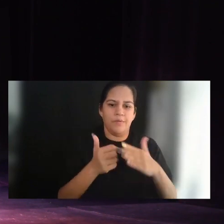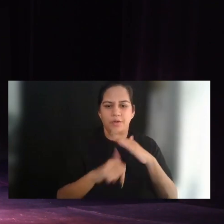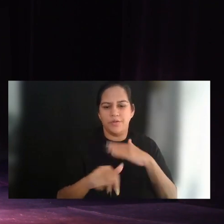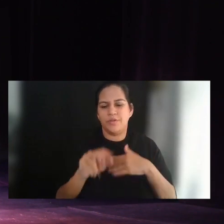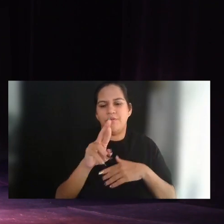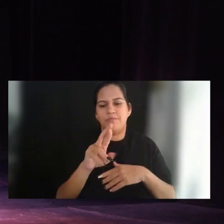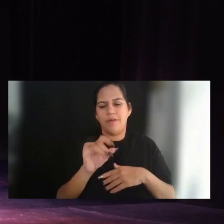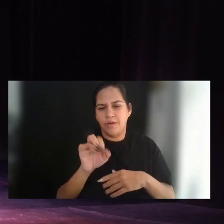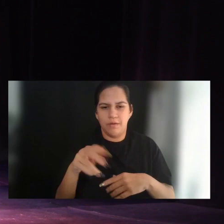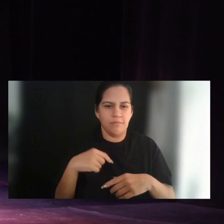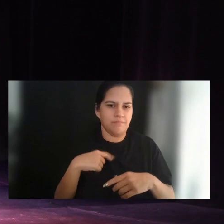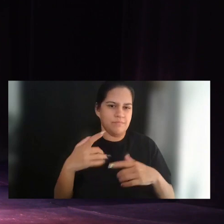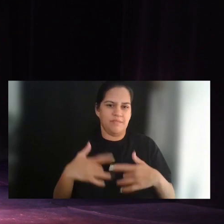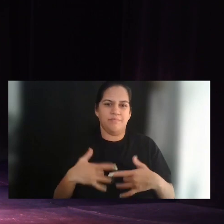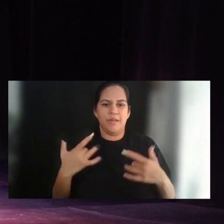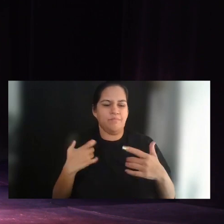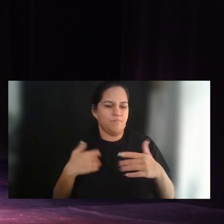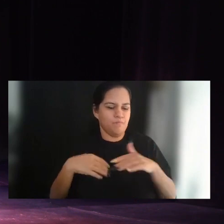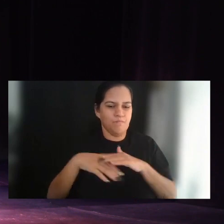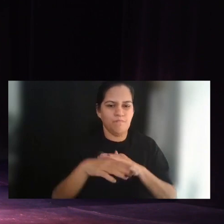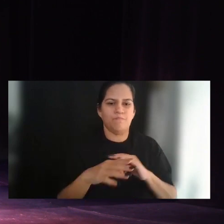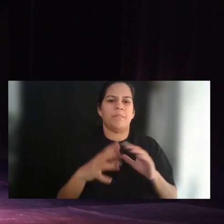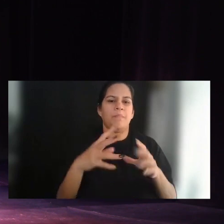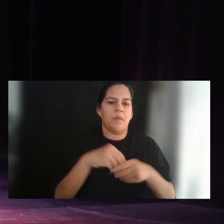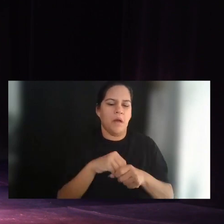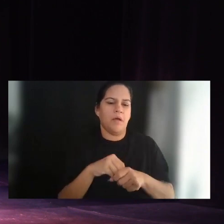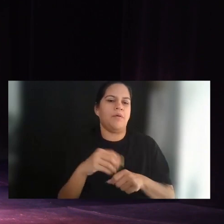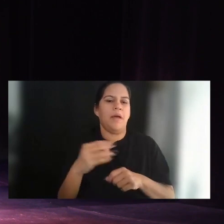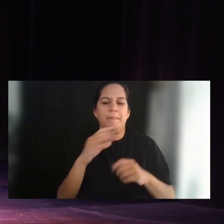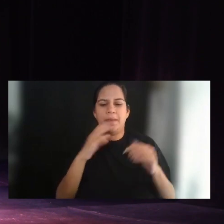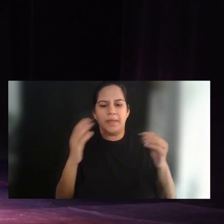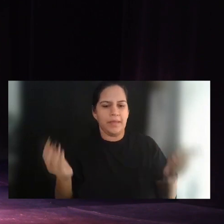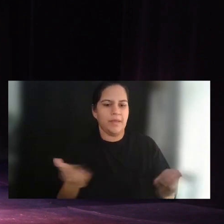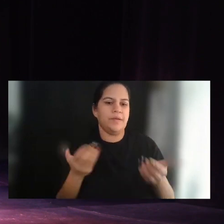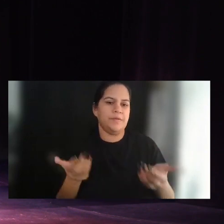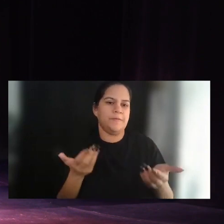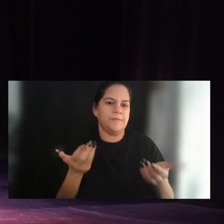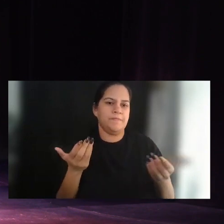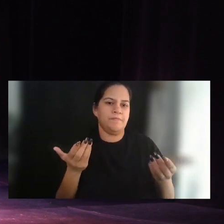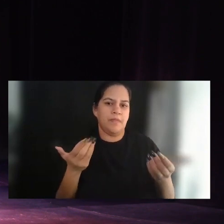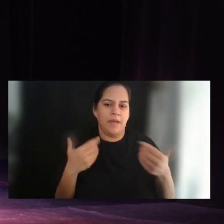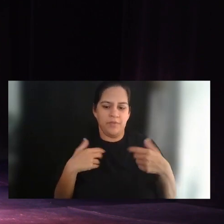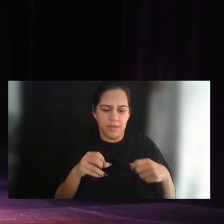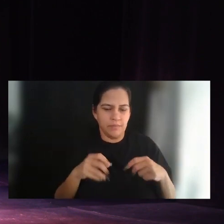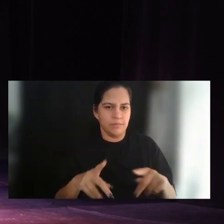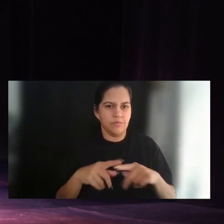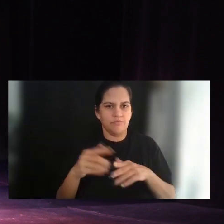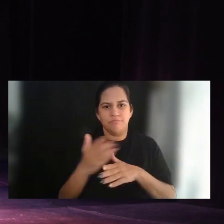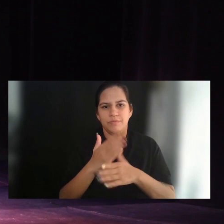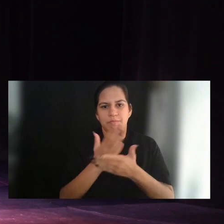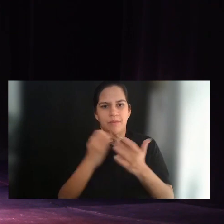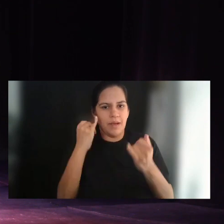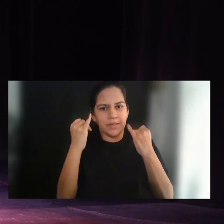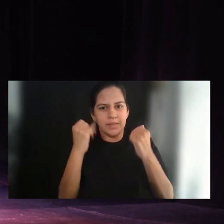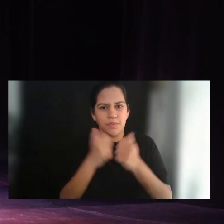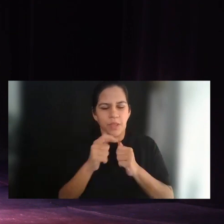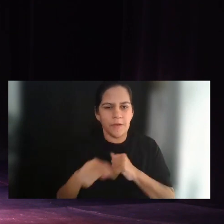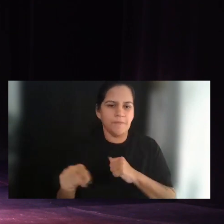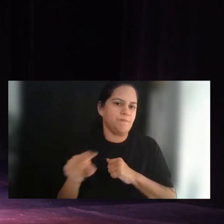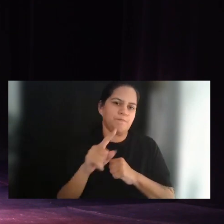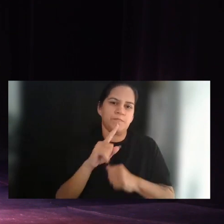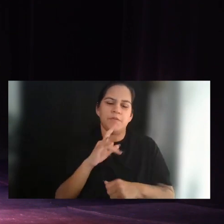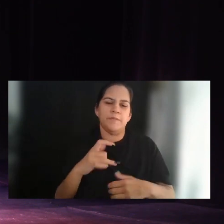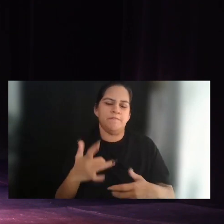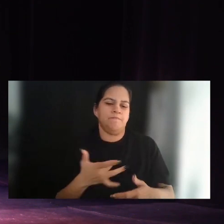part of, and to be here having this opportunity to share some ideas with you, it's just really moving for me to be here, and I'm